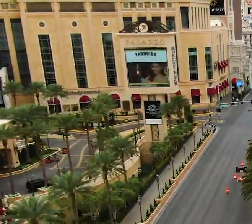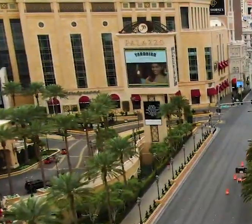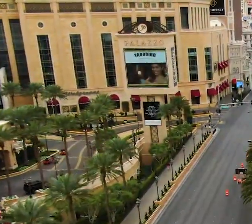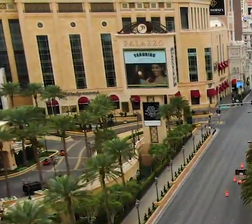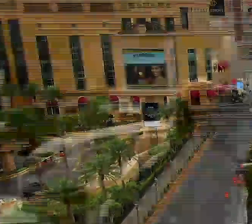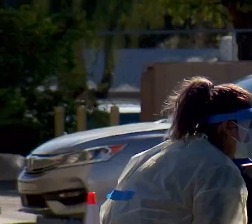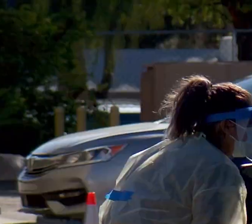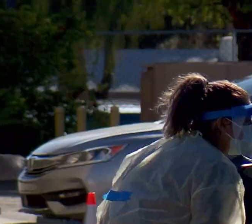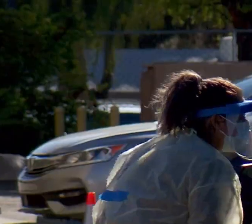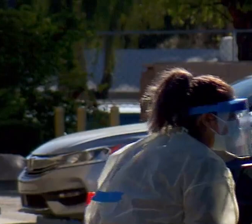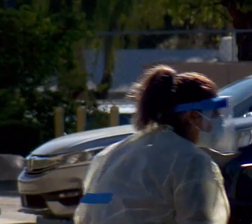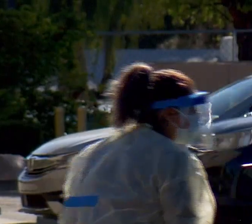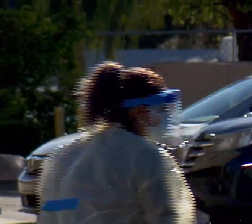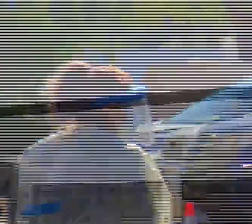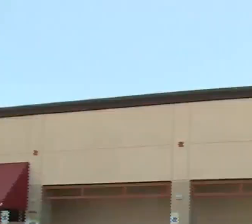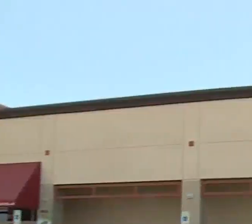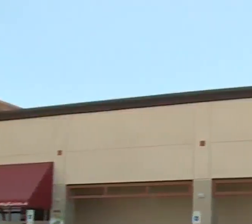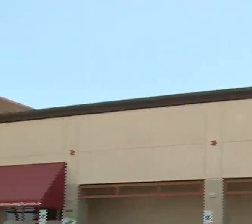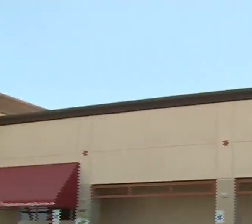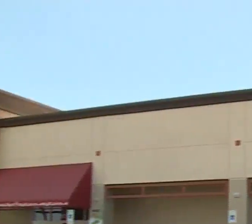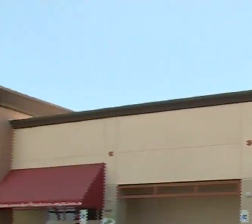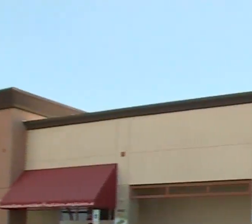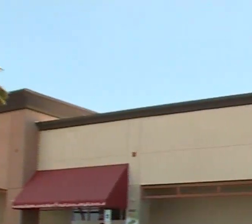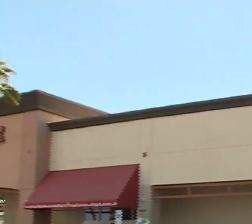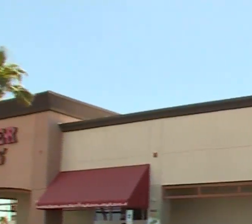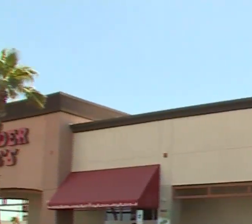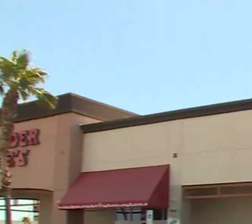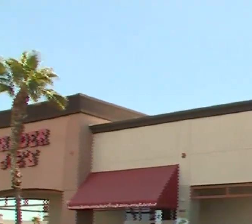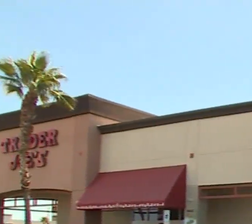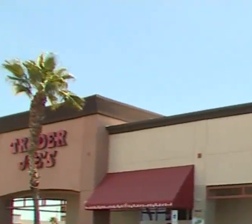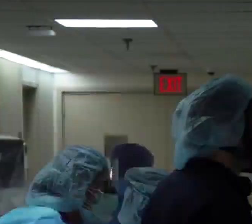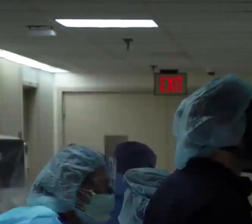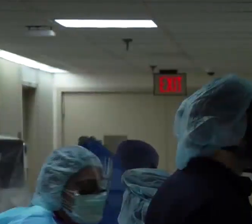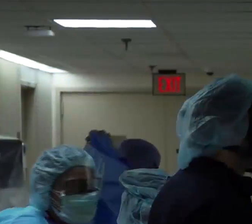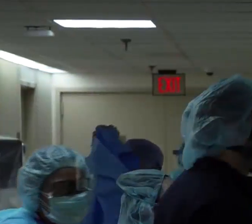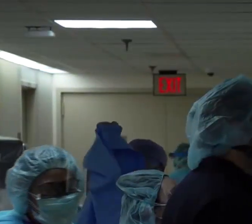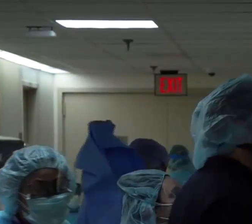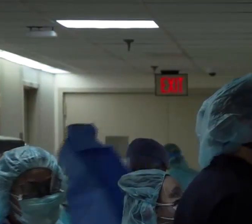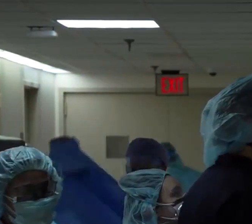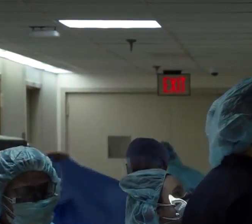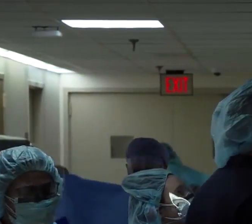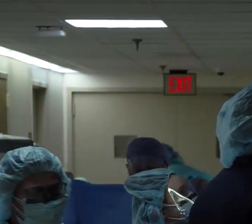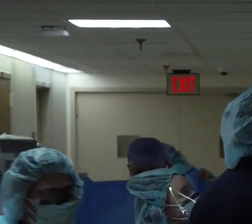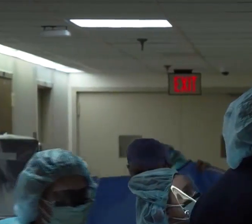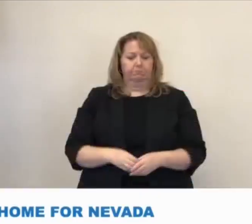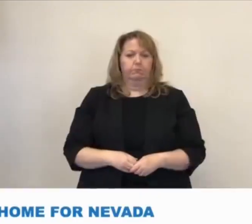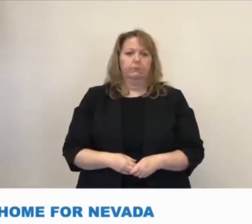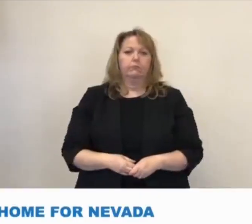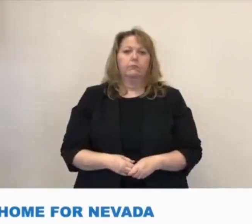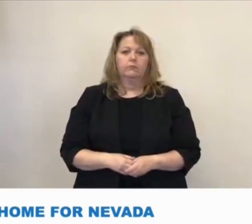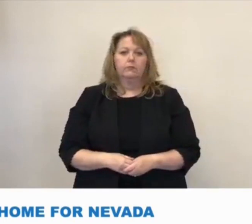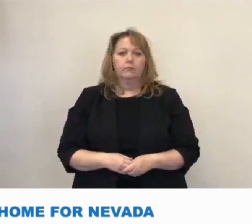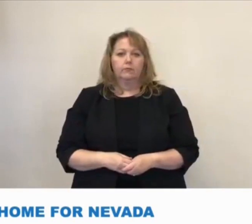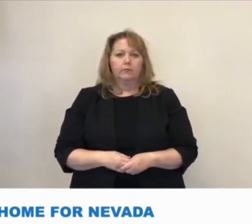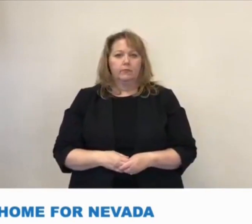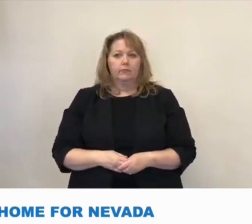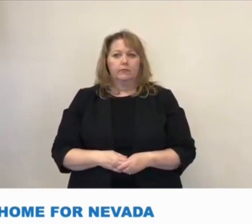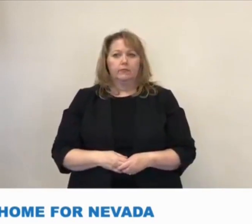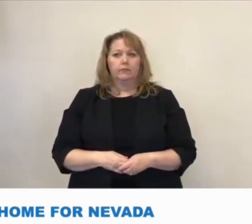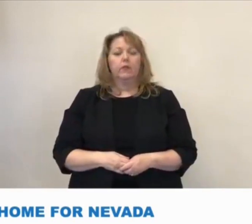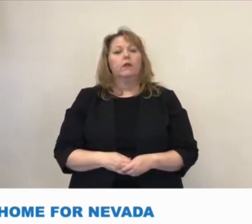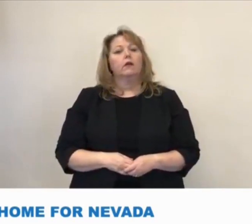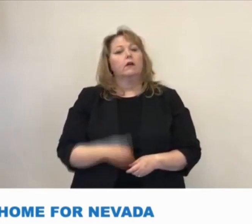largely depend on widespread testing, continued social distancing, and health risk assessments. This is worth getting